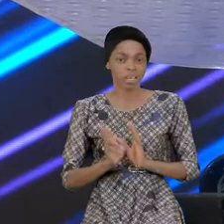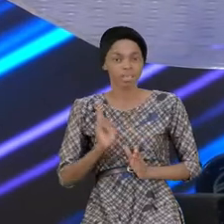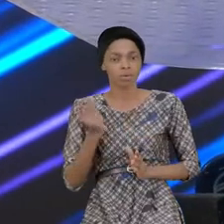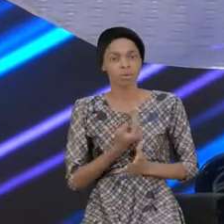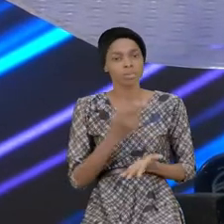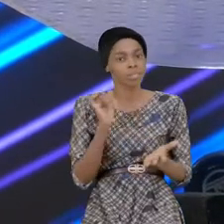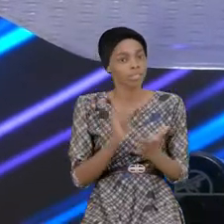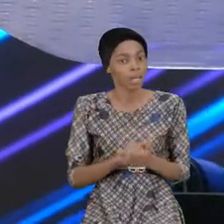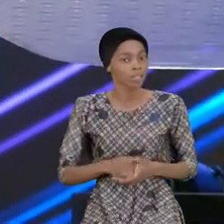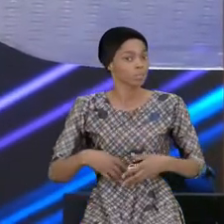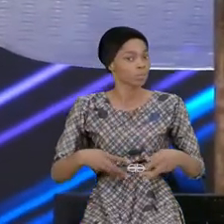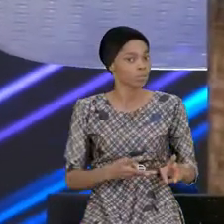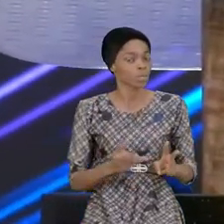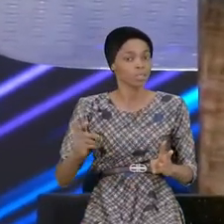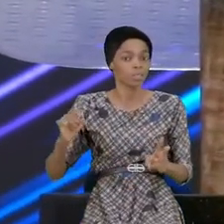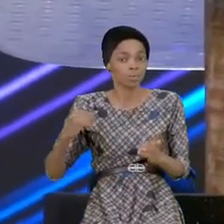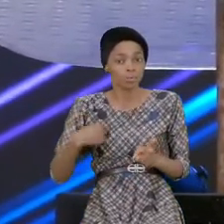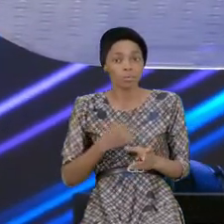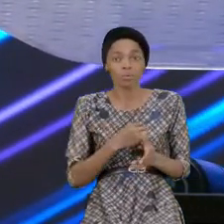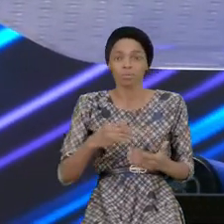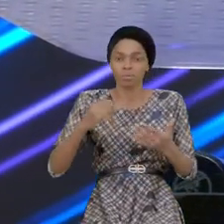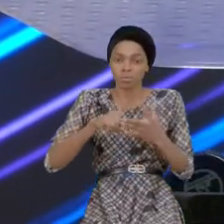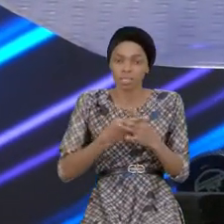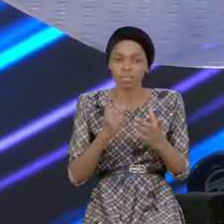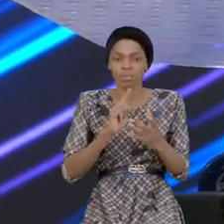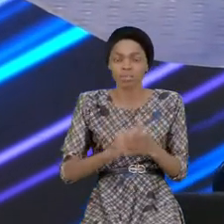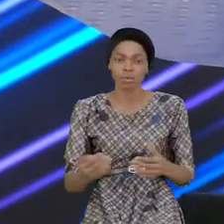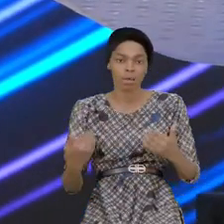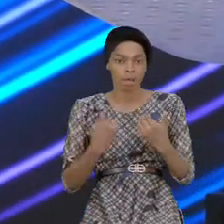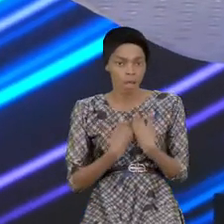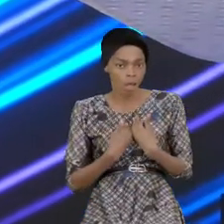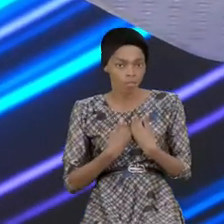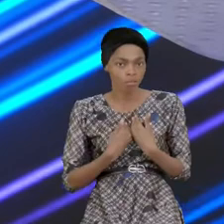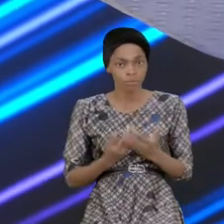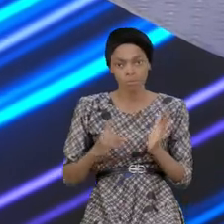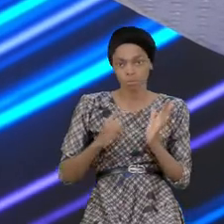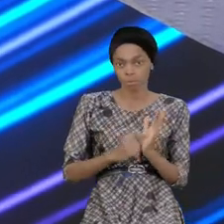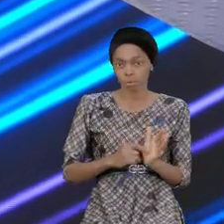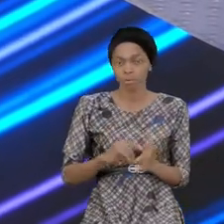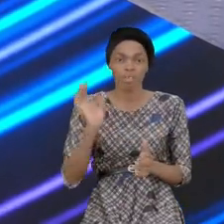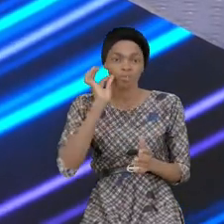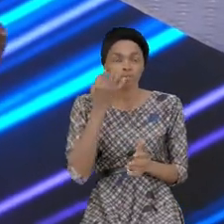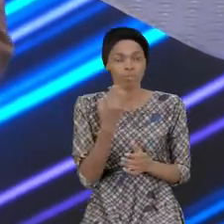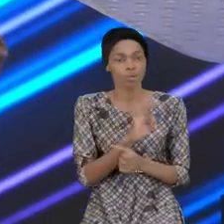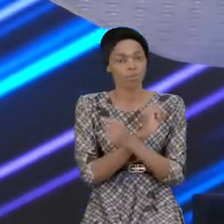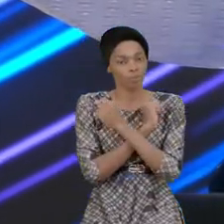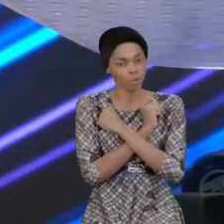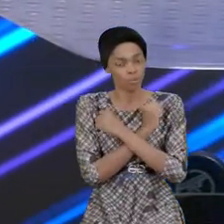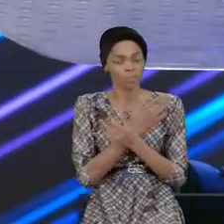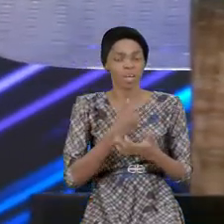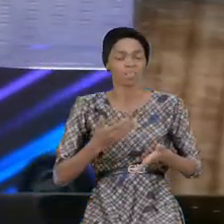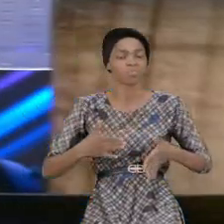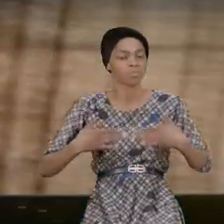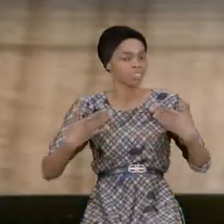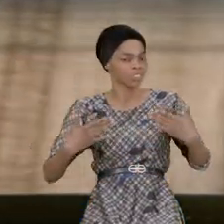that Spirit begins to bear the fruit of love and joy and peace. Look at